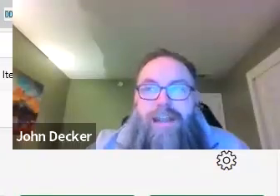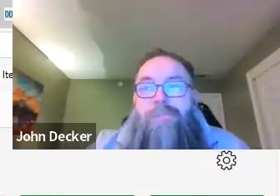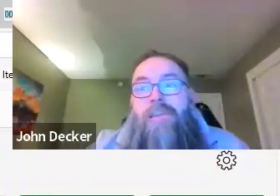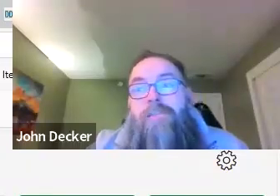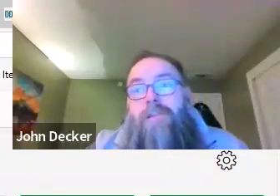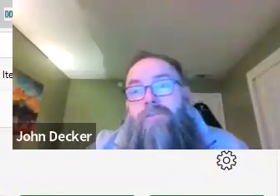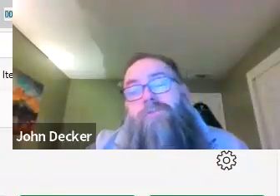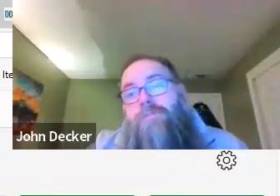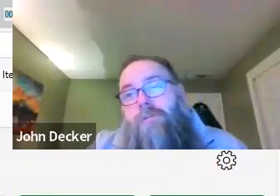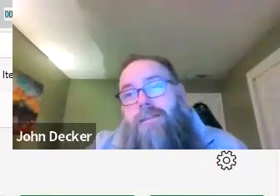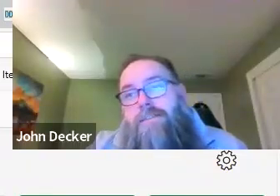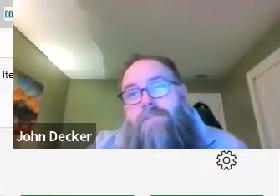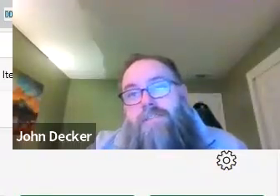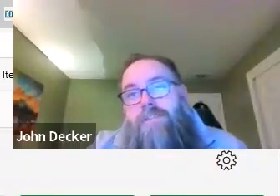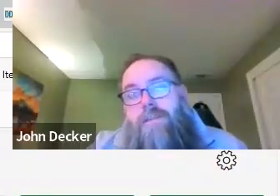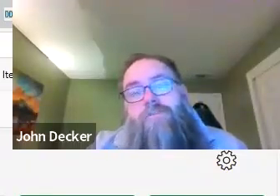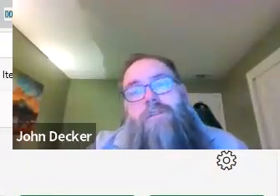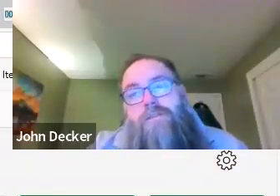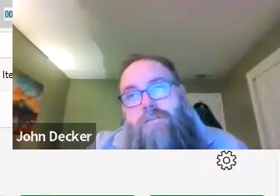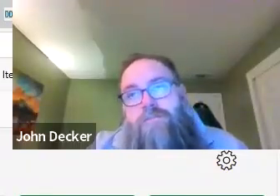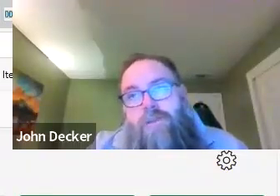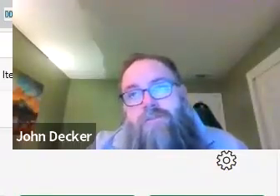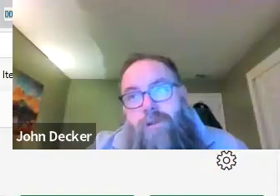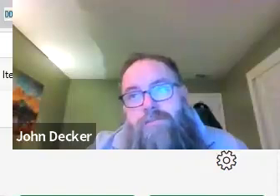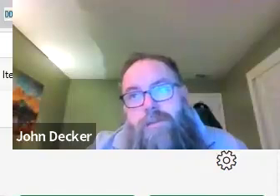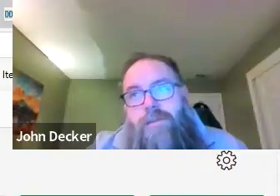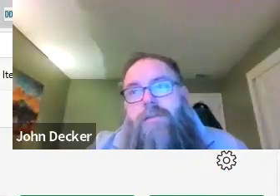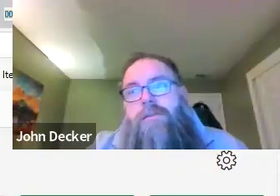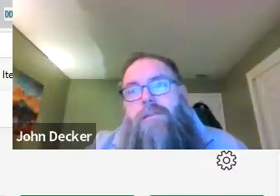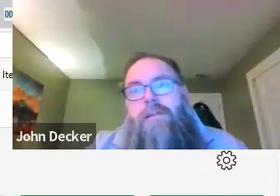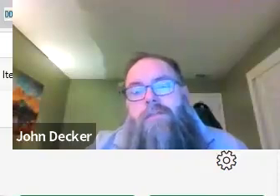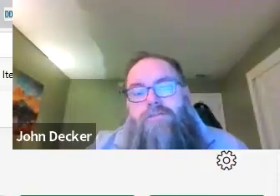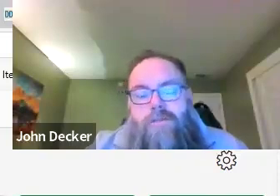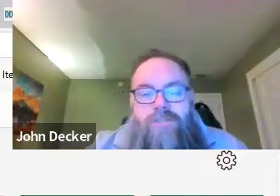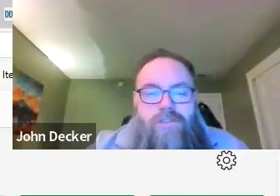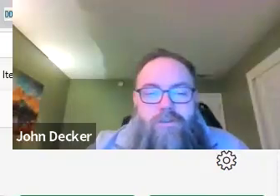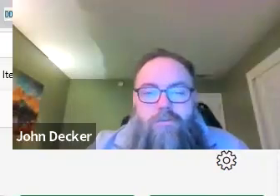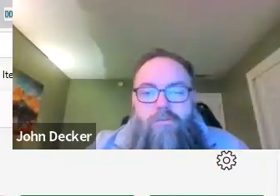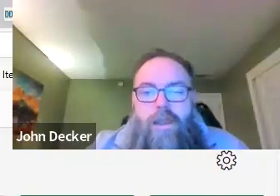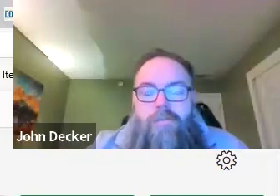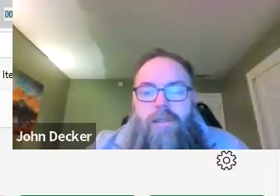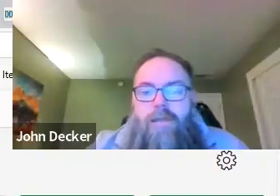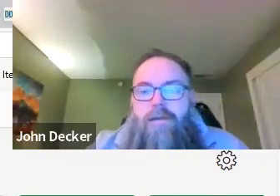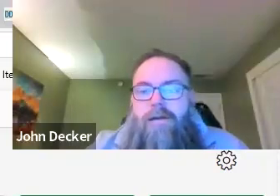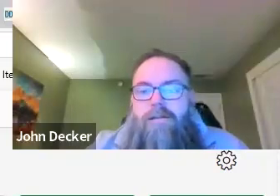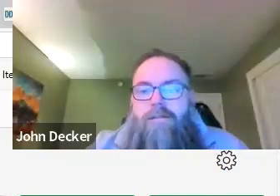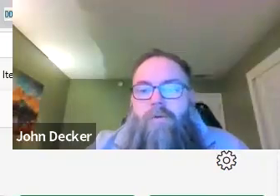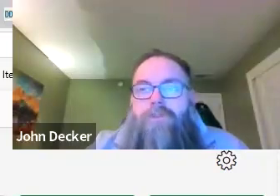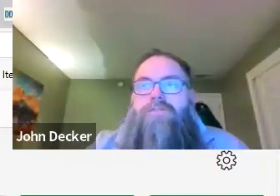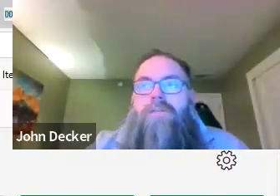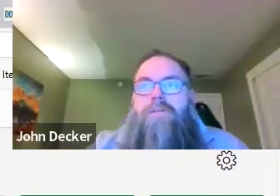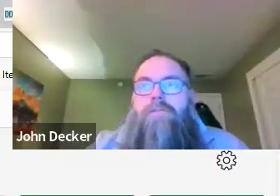invitation. And I believe that if you don't respond back to the invitation and don't get into the service provider directory, then you're subject to your rate